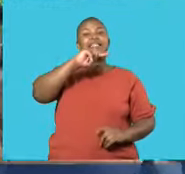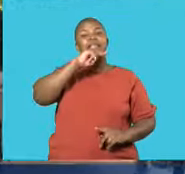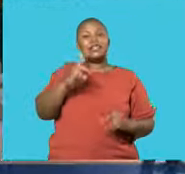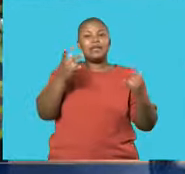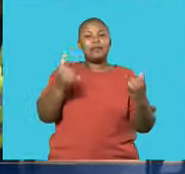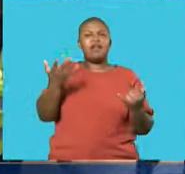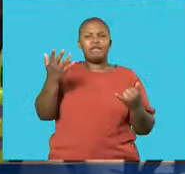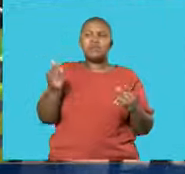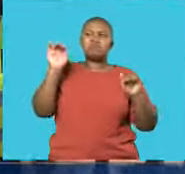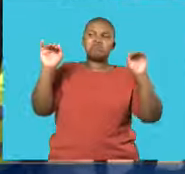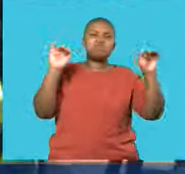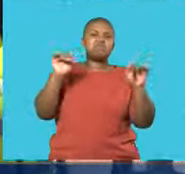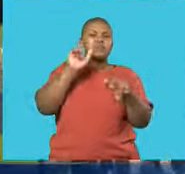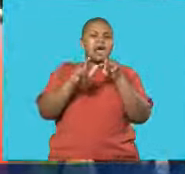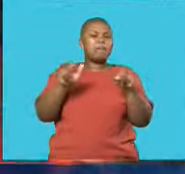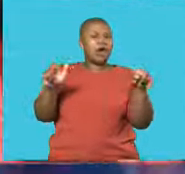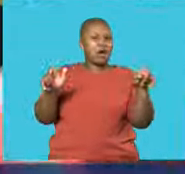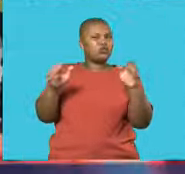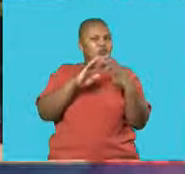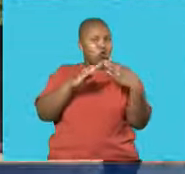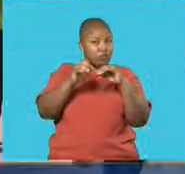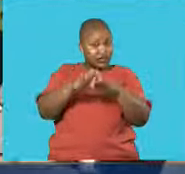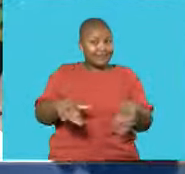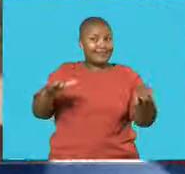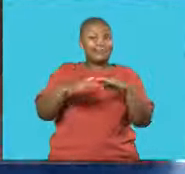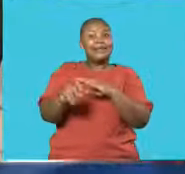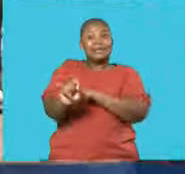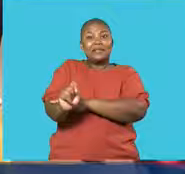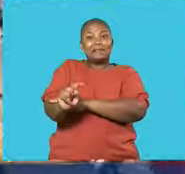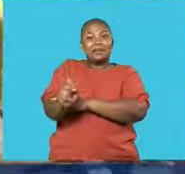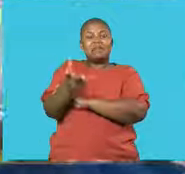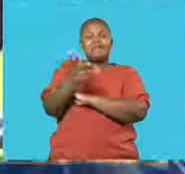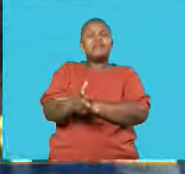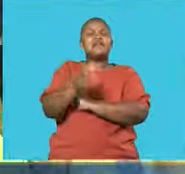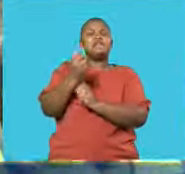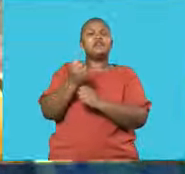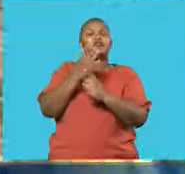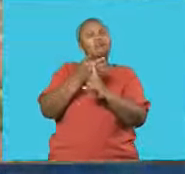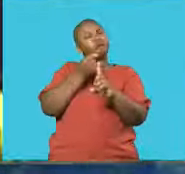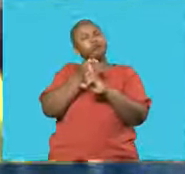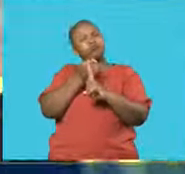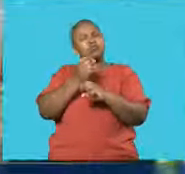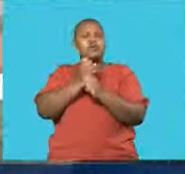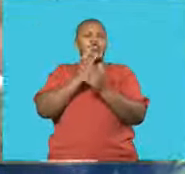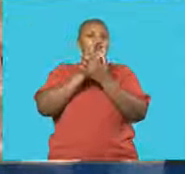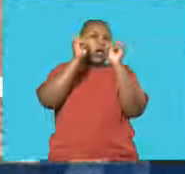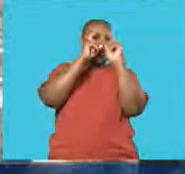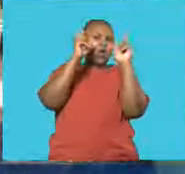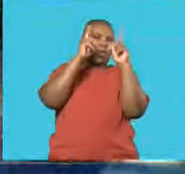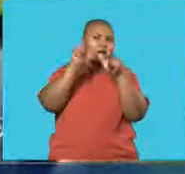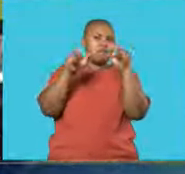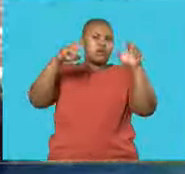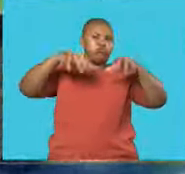omphakathi wasemkhukhwini yaseSitwetla ukuba ebe ingxenye kwethula ngokusemthethweni komkhankaso wabezimo zezinhlekelelo oqwashisa